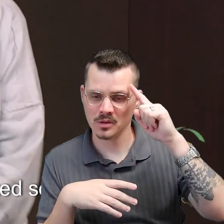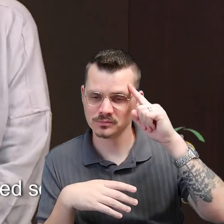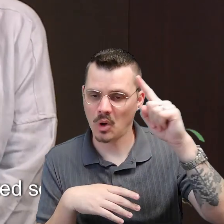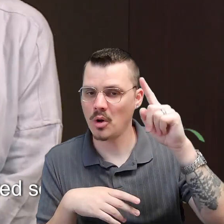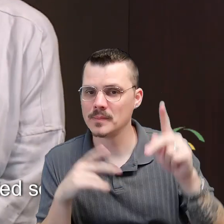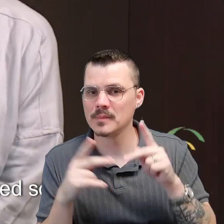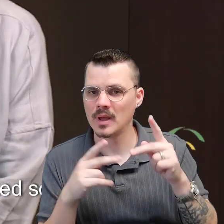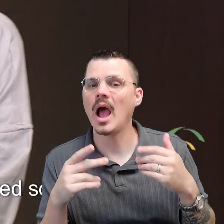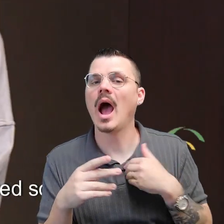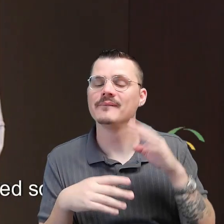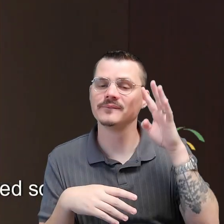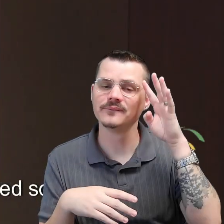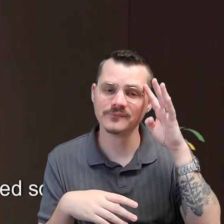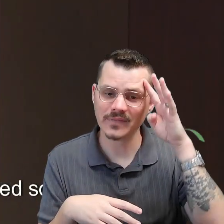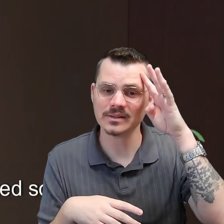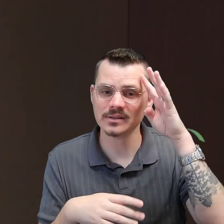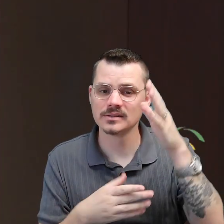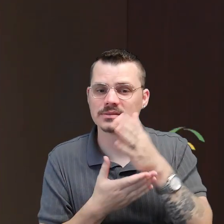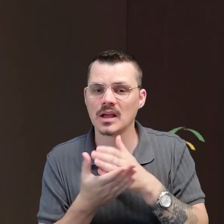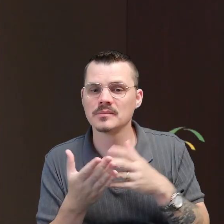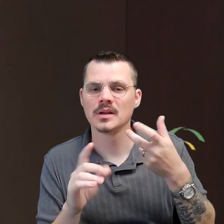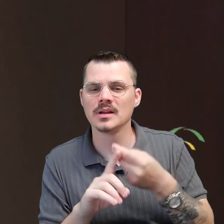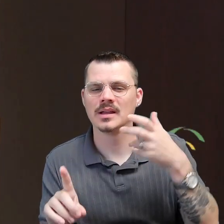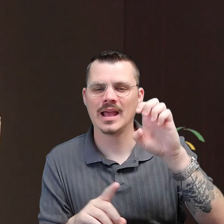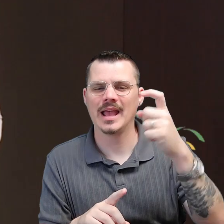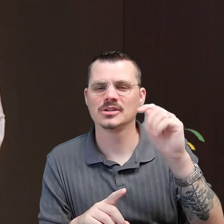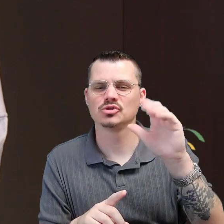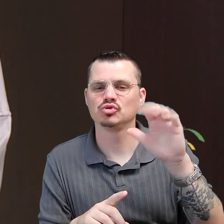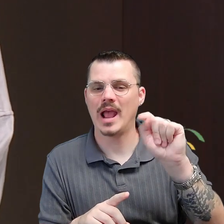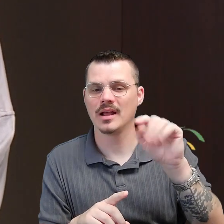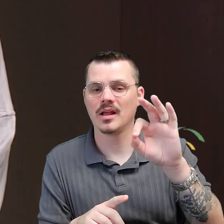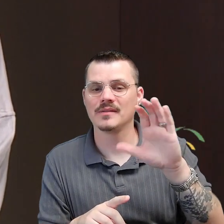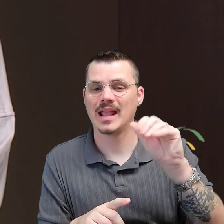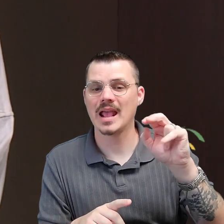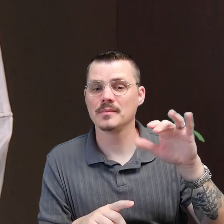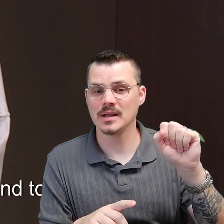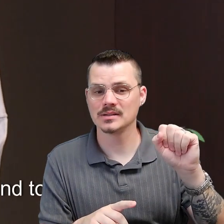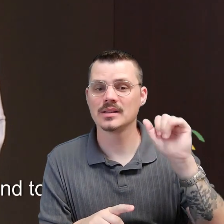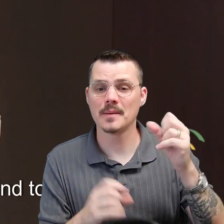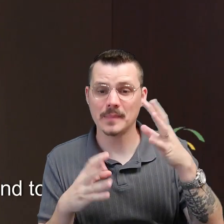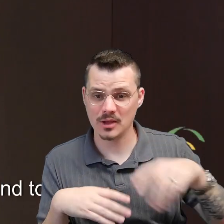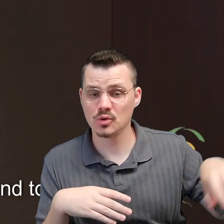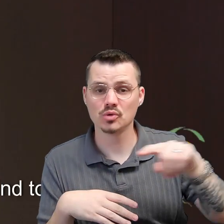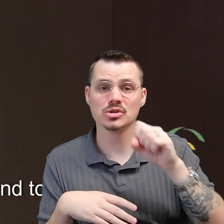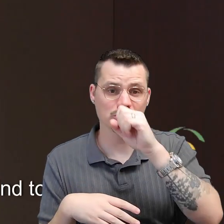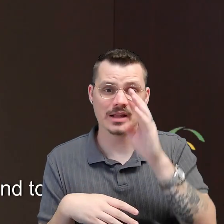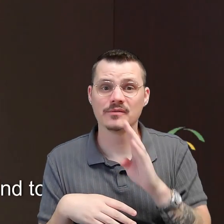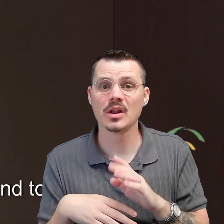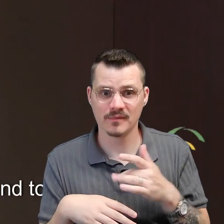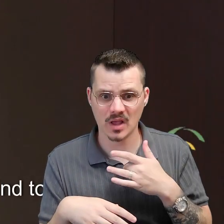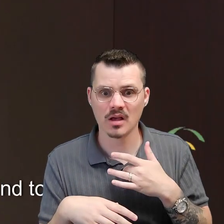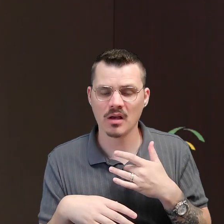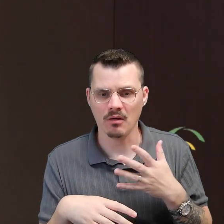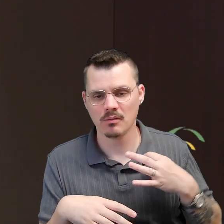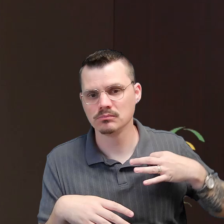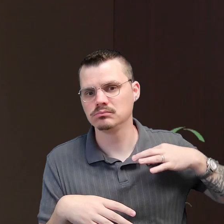very smart people have invented some extracts of cannabis that many people with schizophrenia